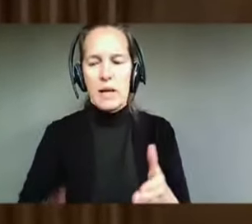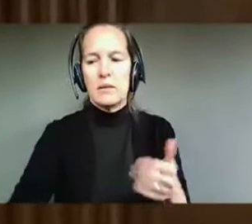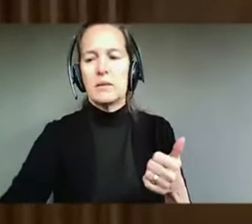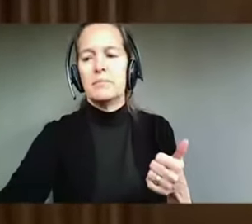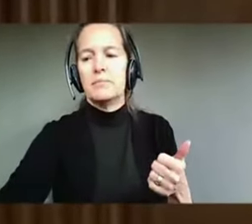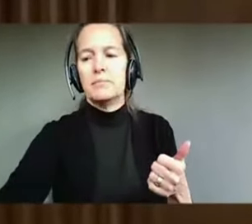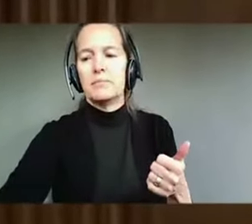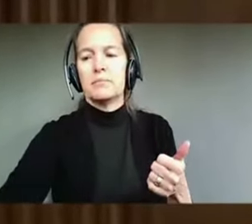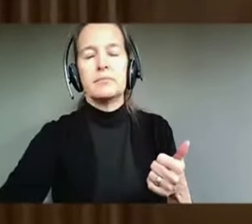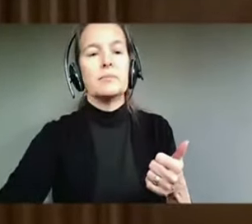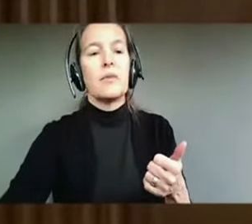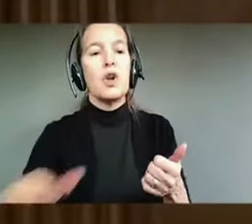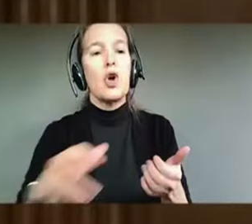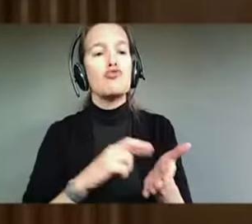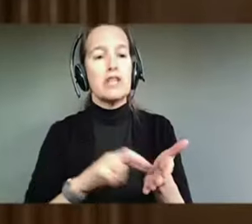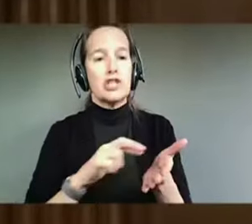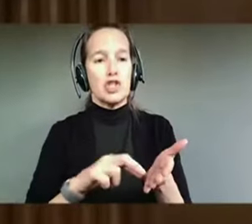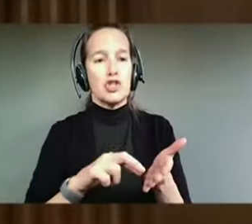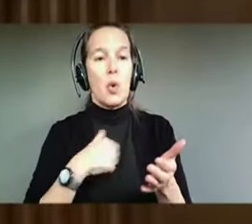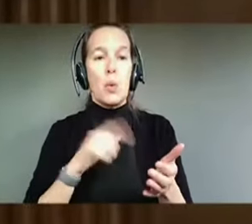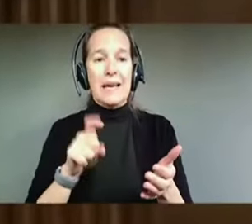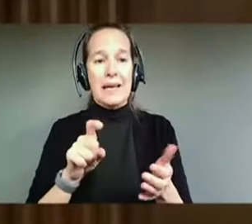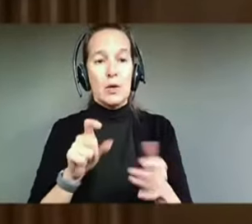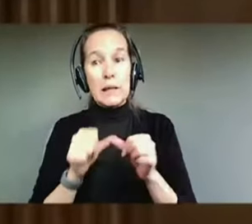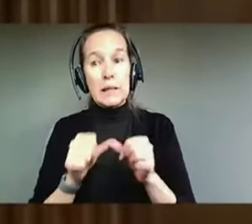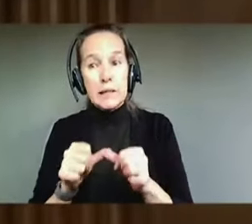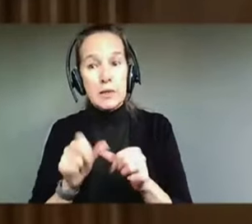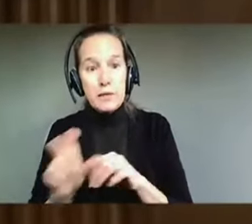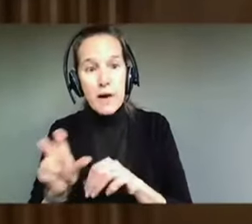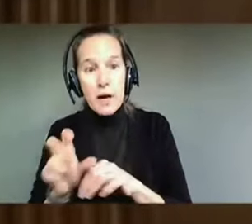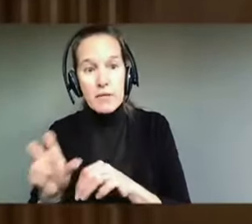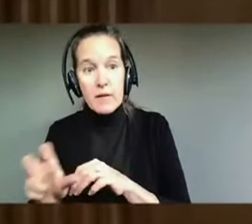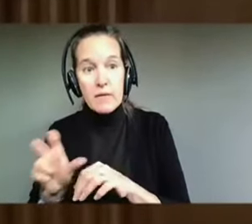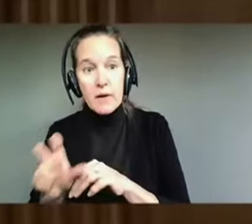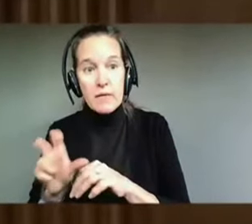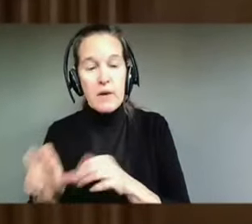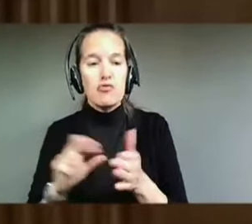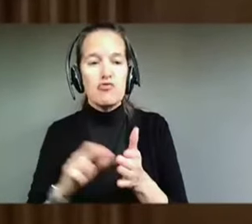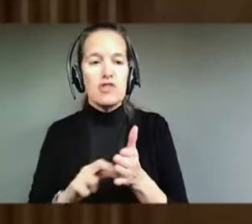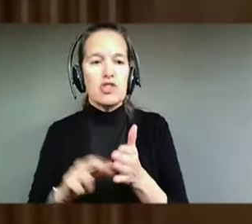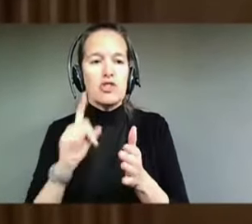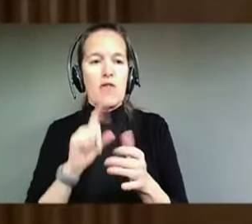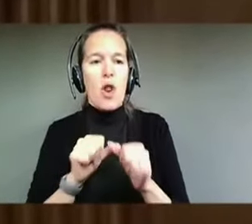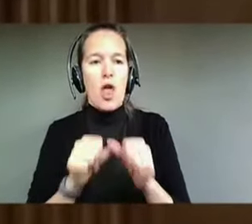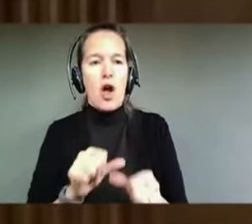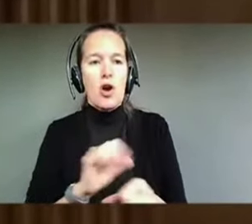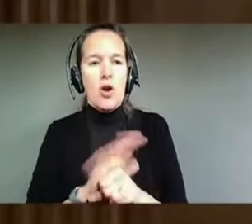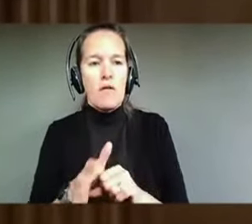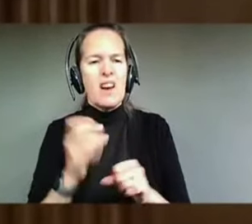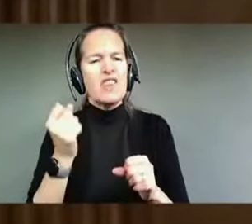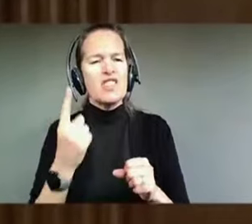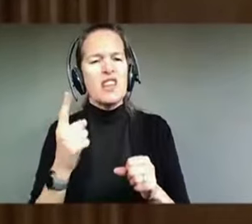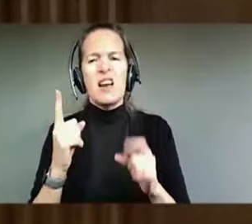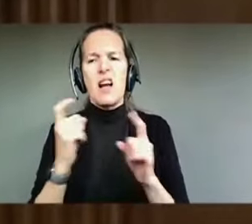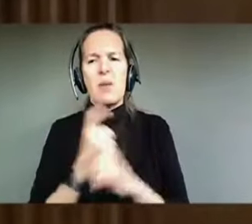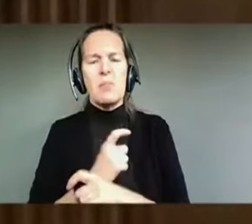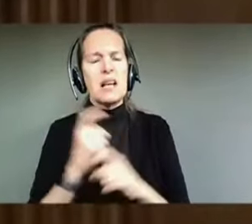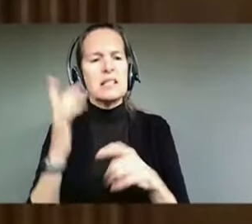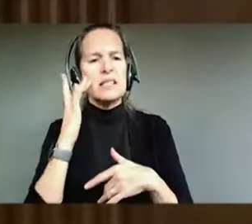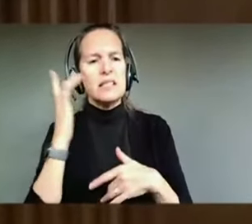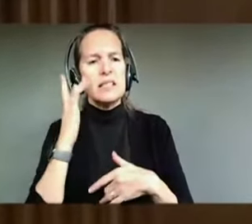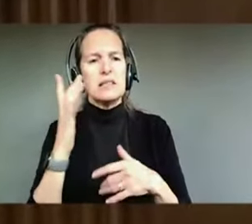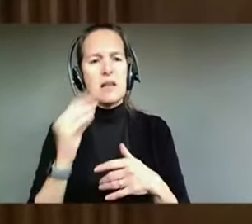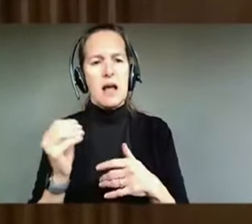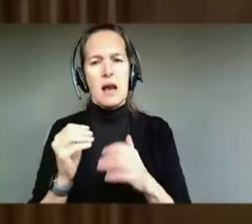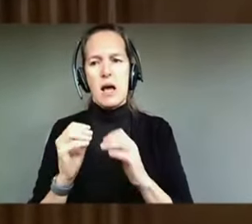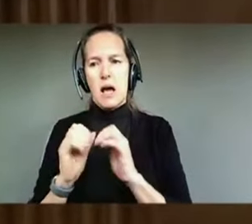We need to continue the funding for the research of long COVID, and understanding this very complex disease and its underlying mechanisms will